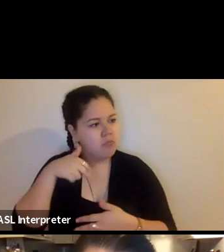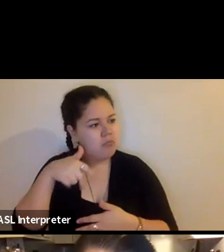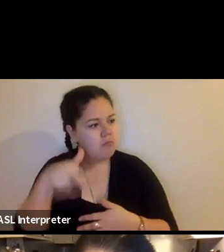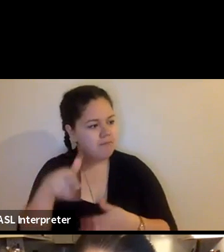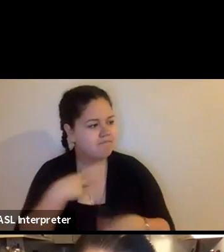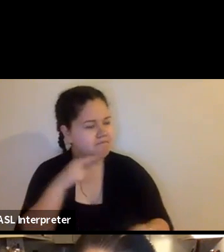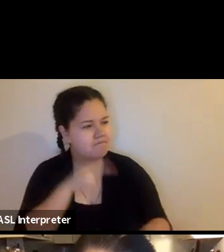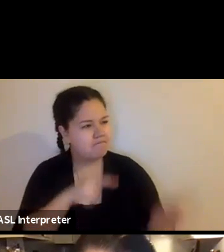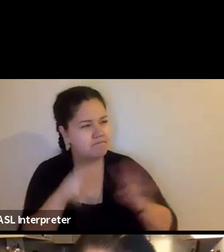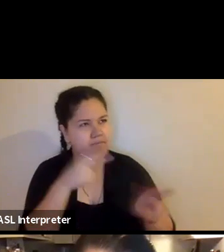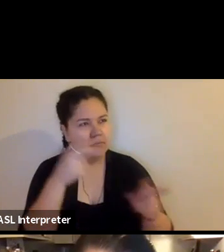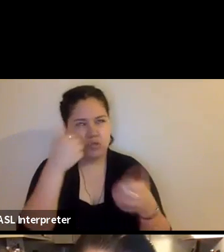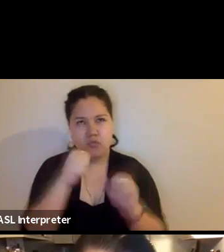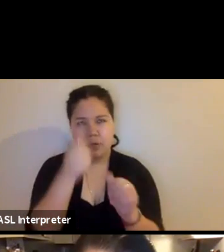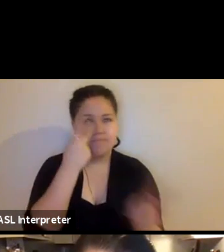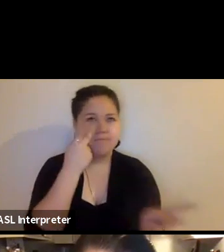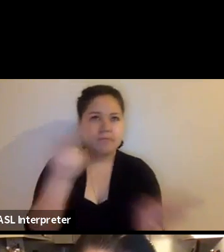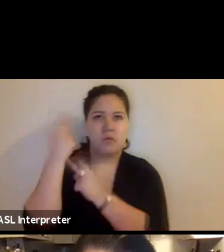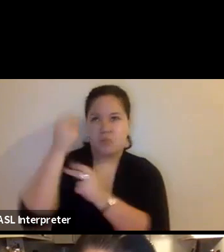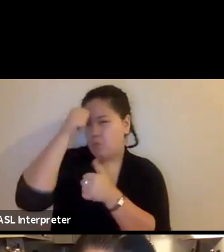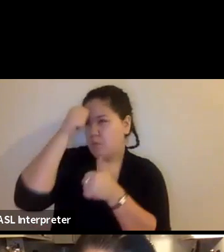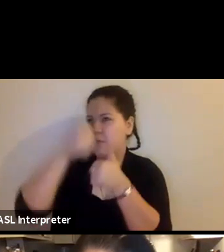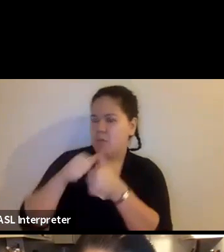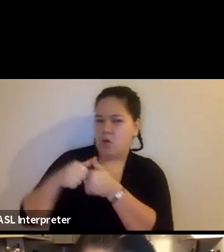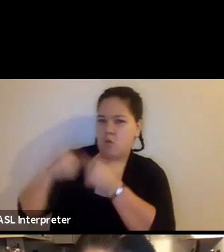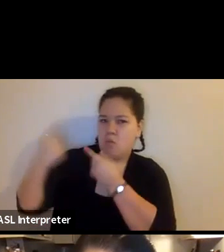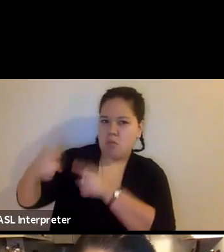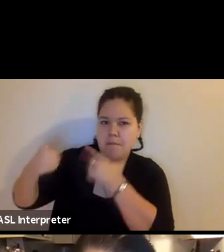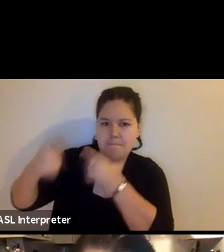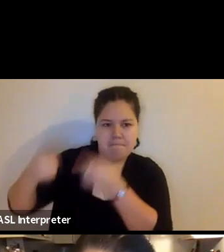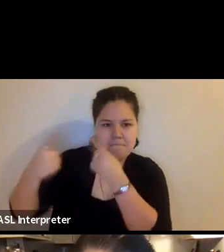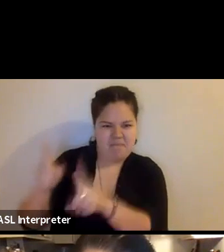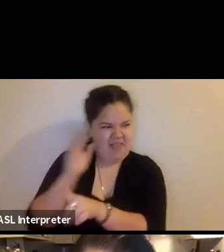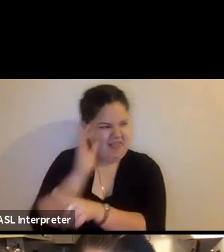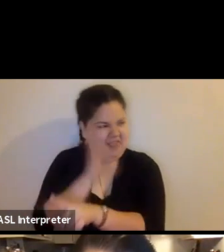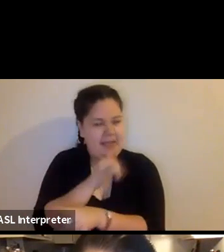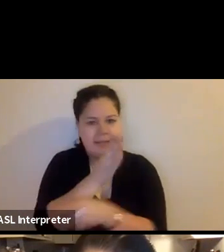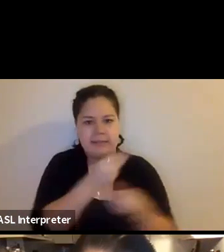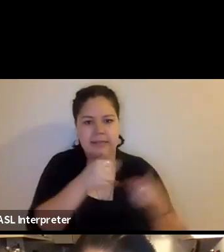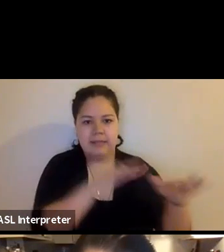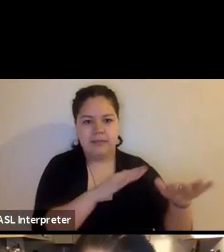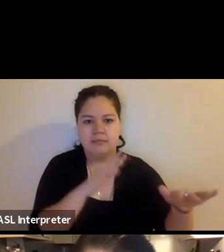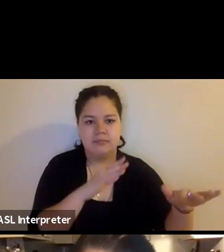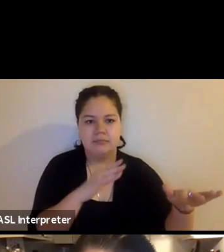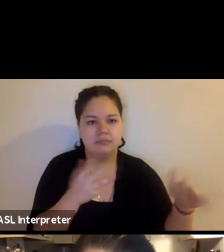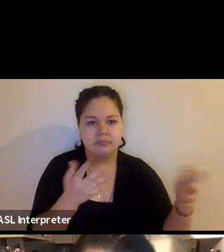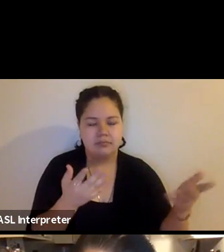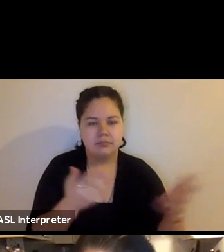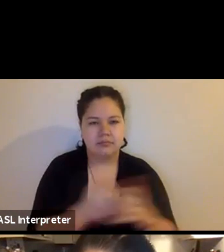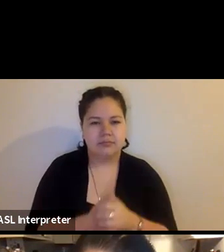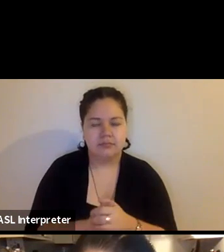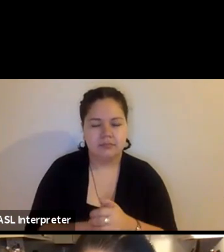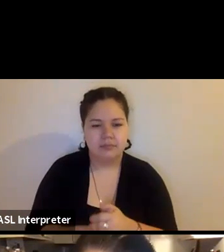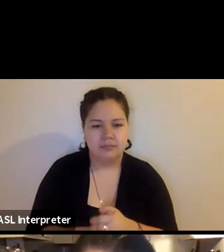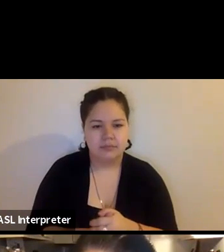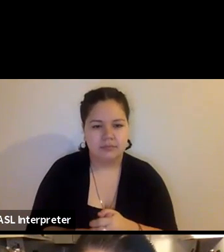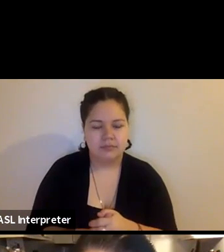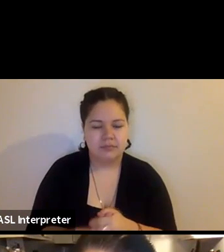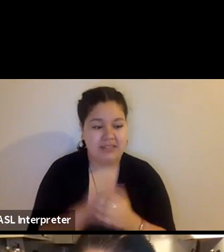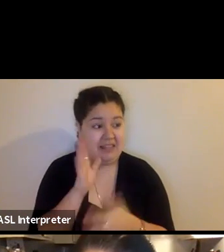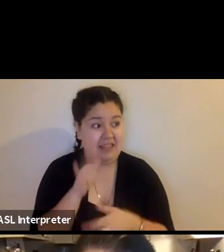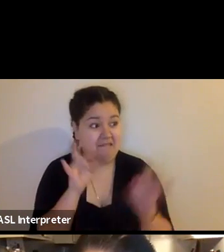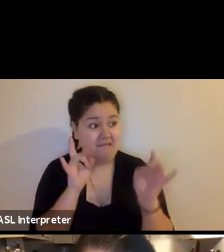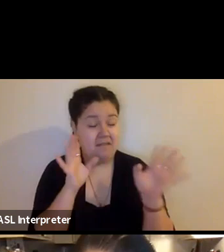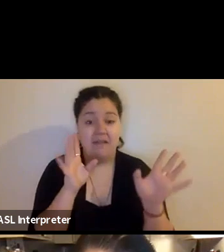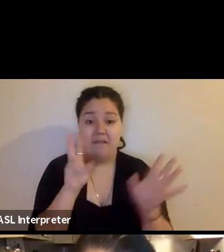that is on, and I wonder about it. I wonder about this violence. And yet